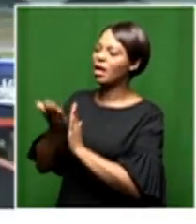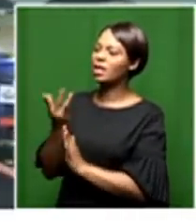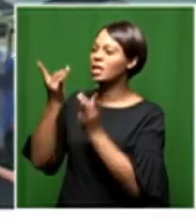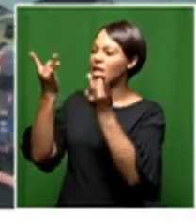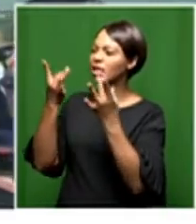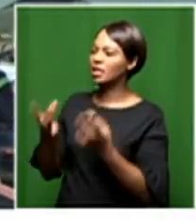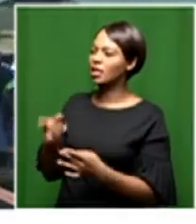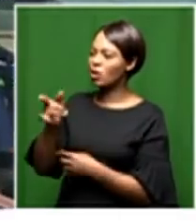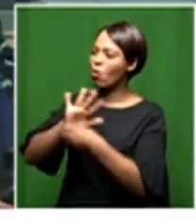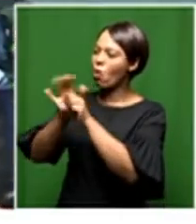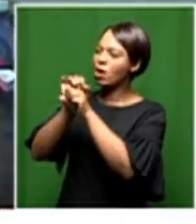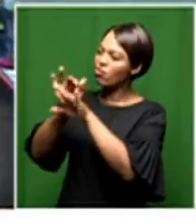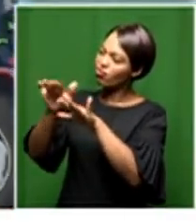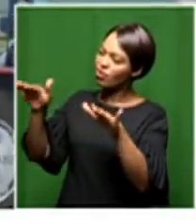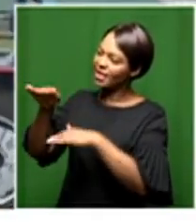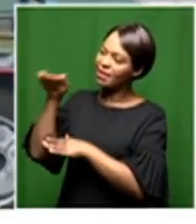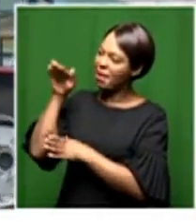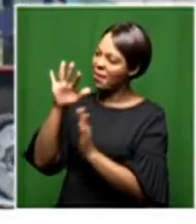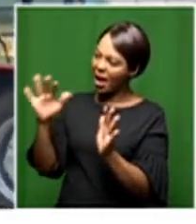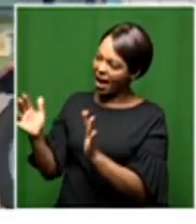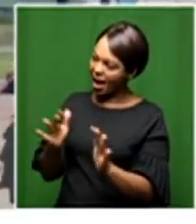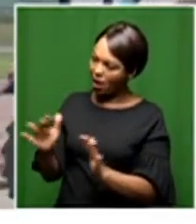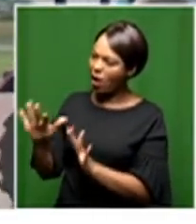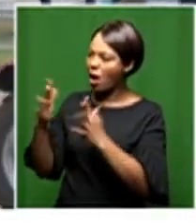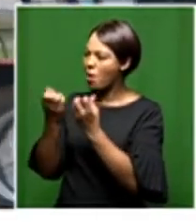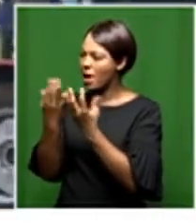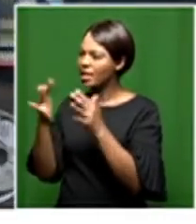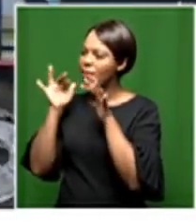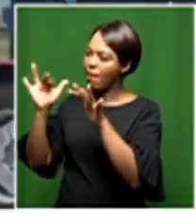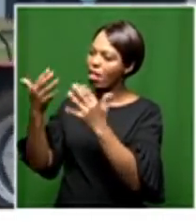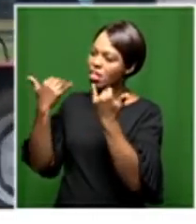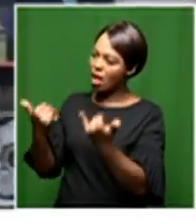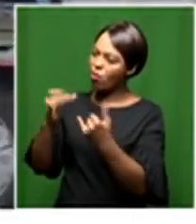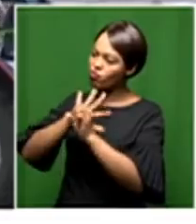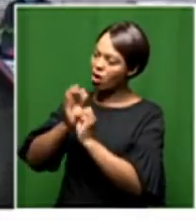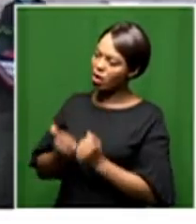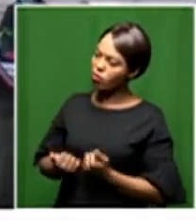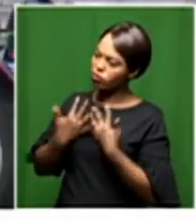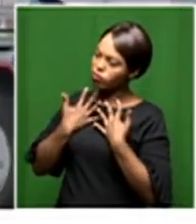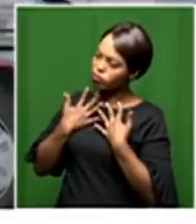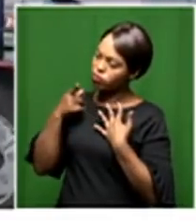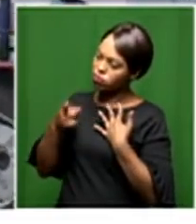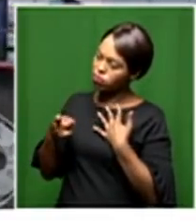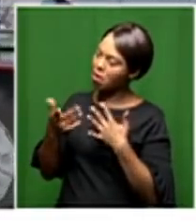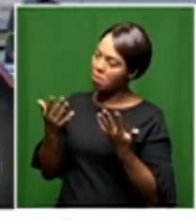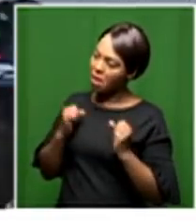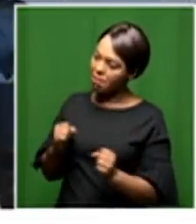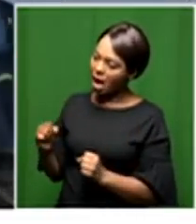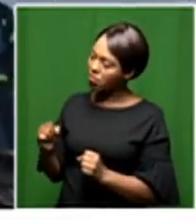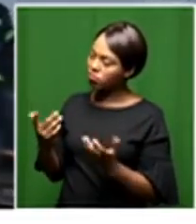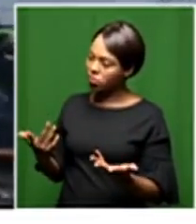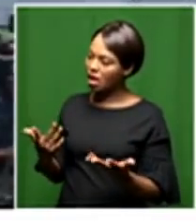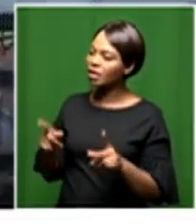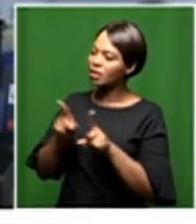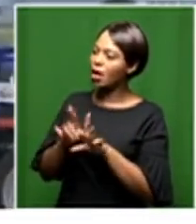around COVID-19 in Zimbabwe. How many people currently, are still actively infected,